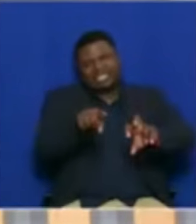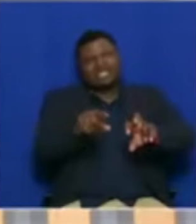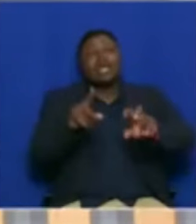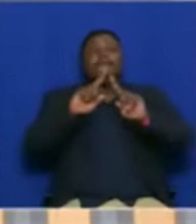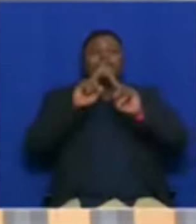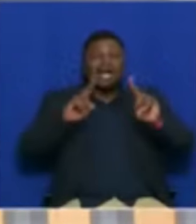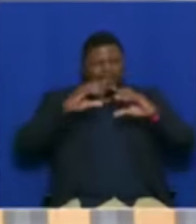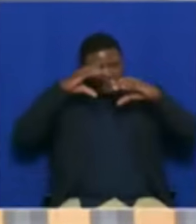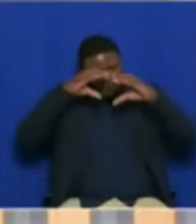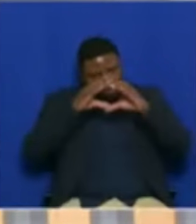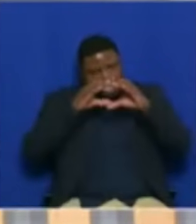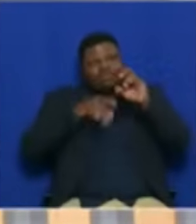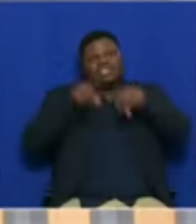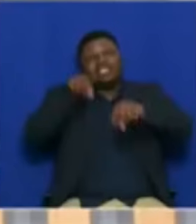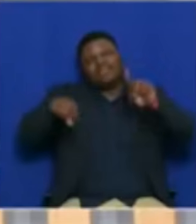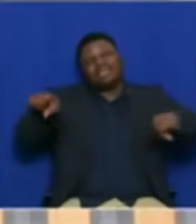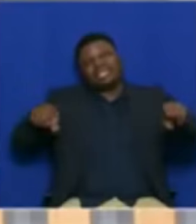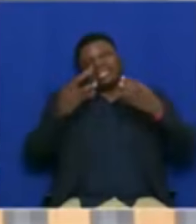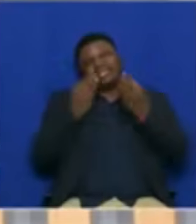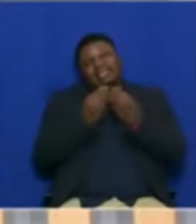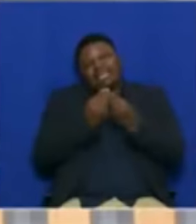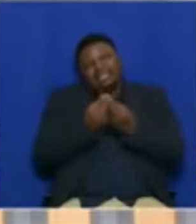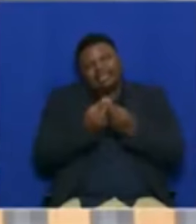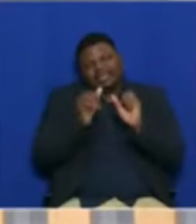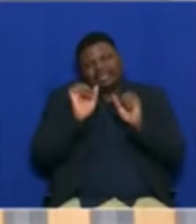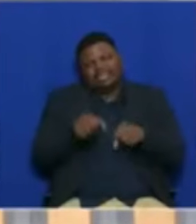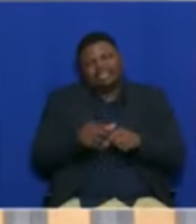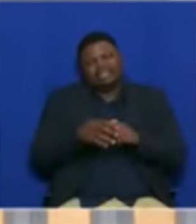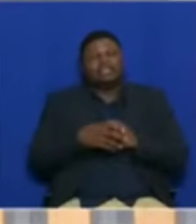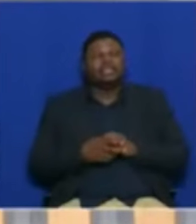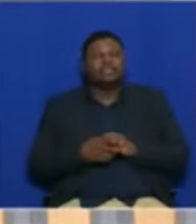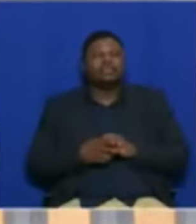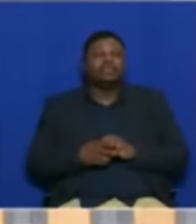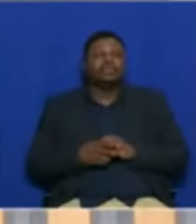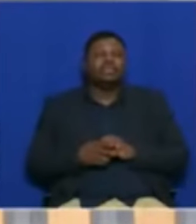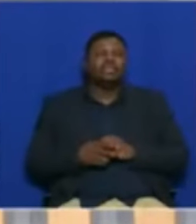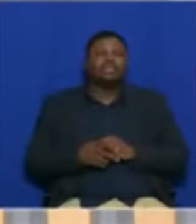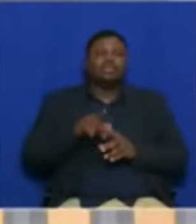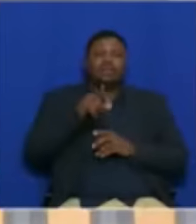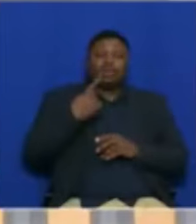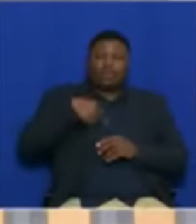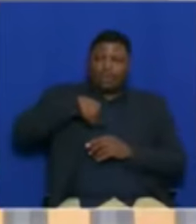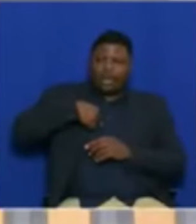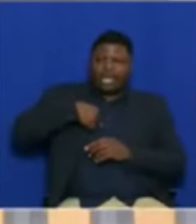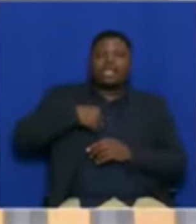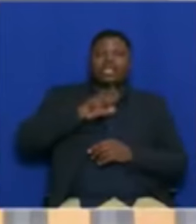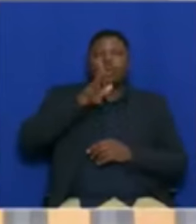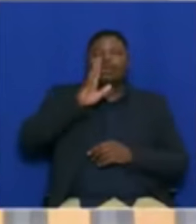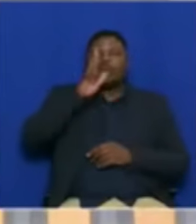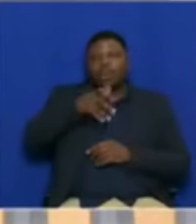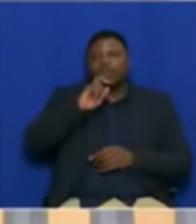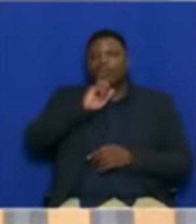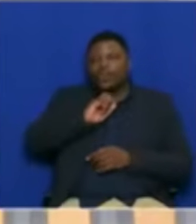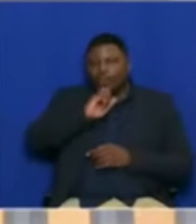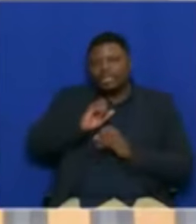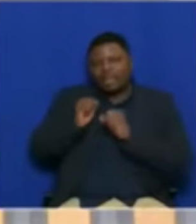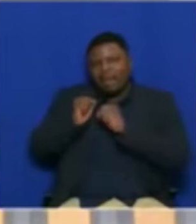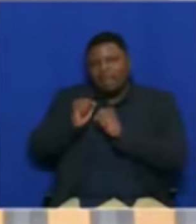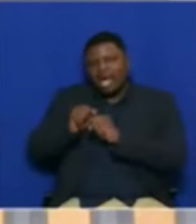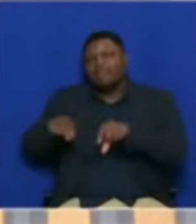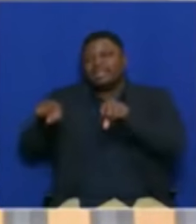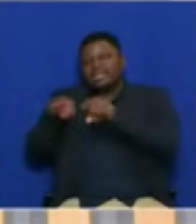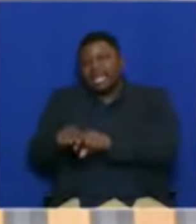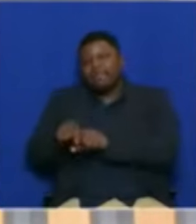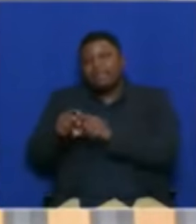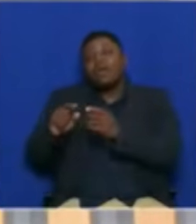number. So we use that reference. Then, if you look, Commissioner, remember when you were talking about an inquiry file, you